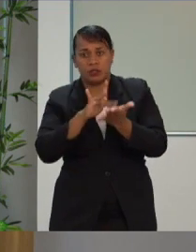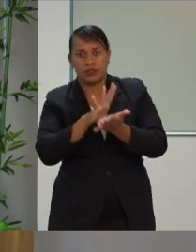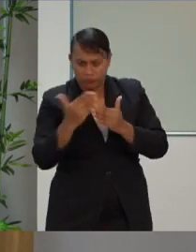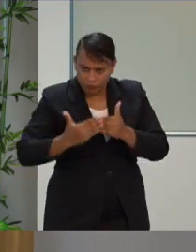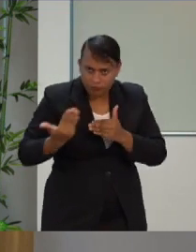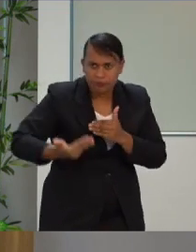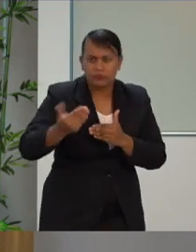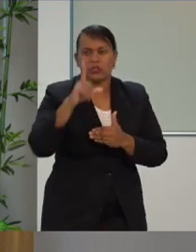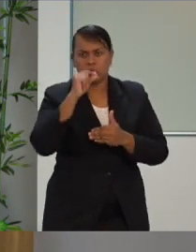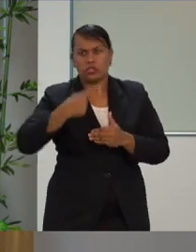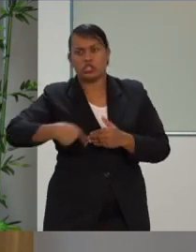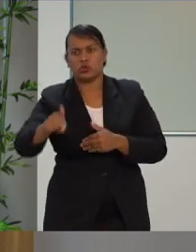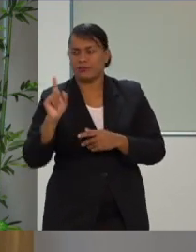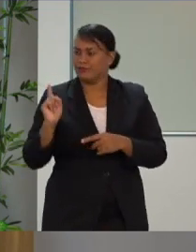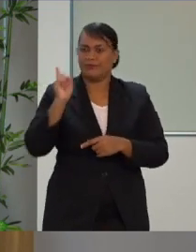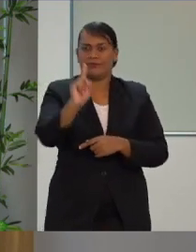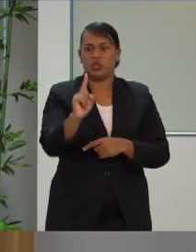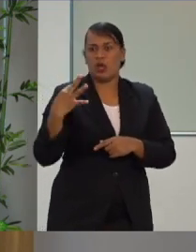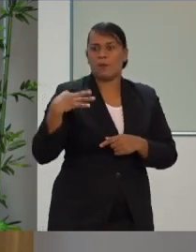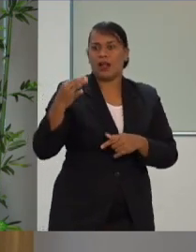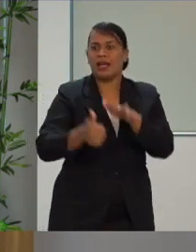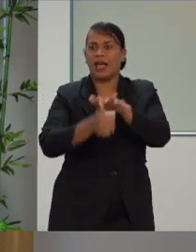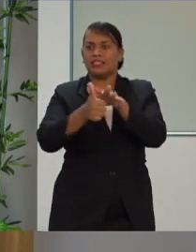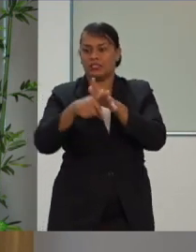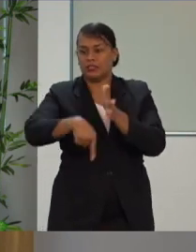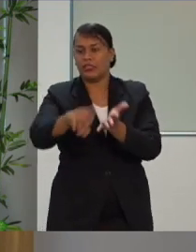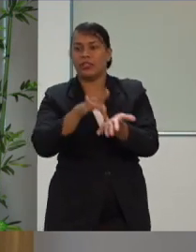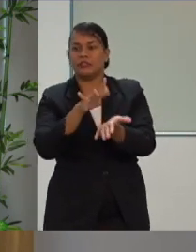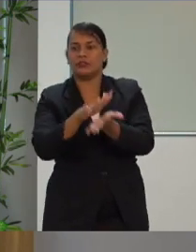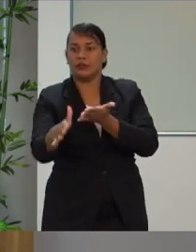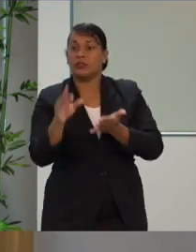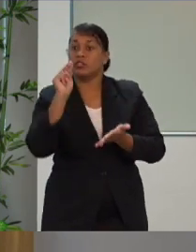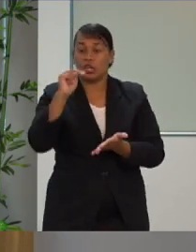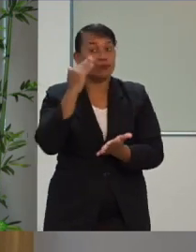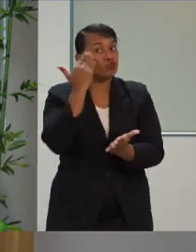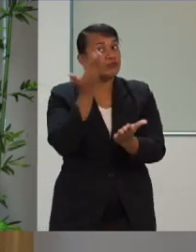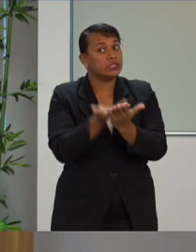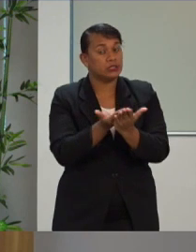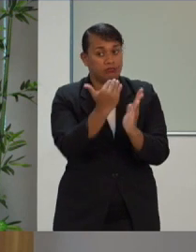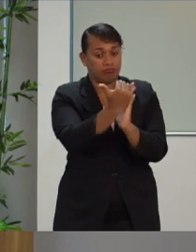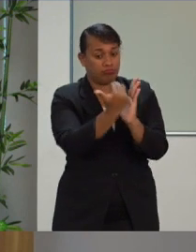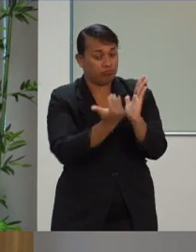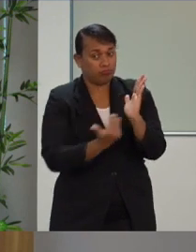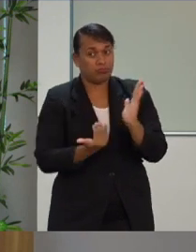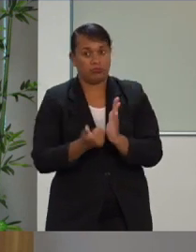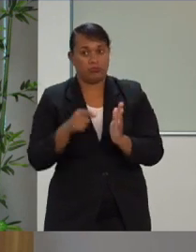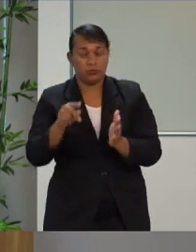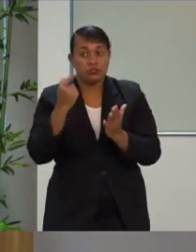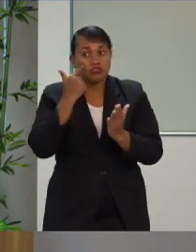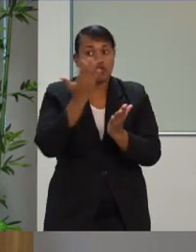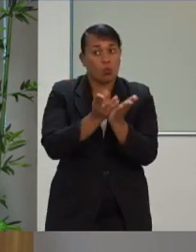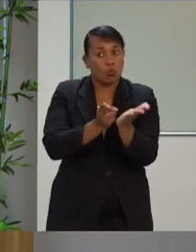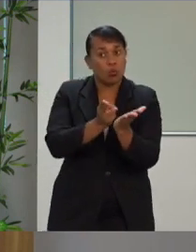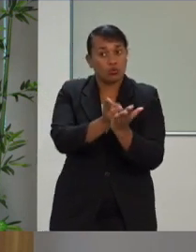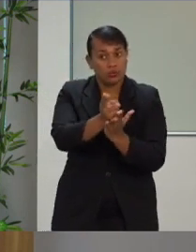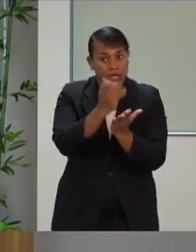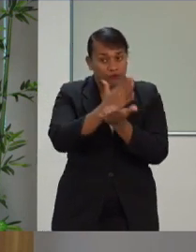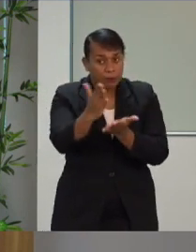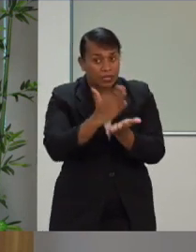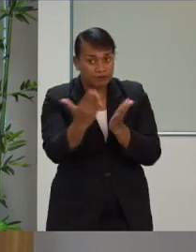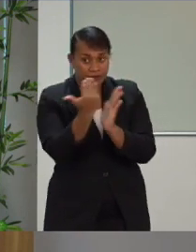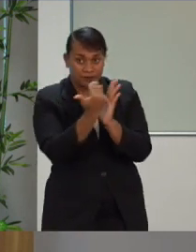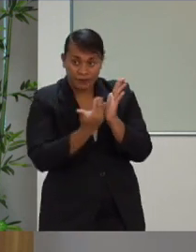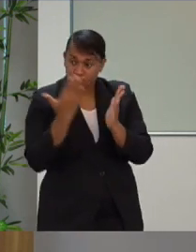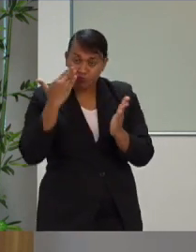long as you are able to demonstrate that you have some amounts available in your FNPF account, as long as you're able to demonstrate that you have